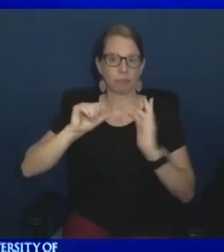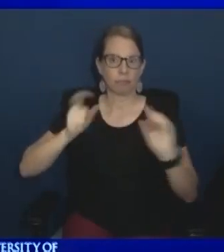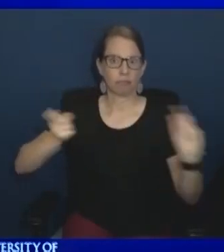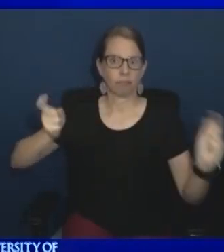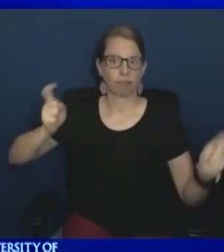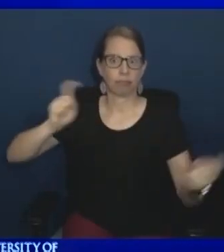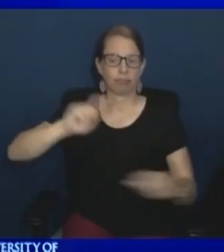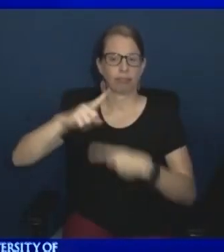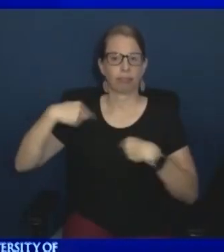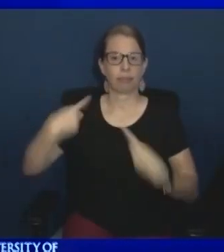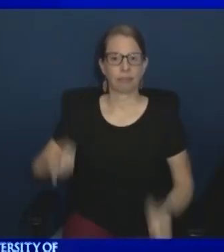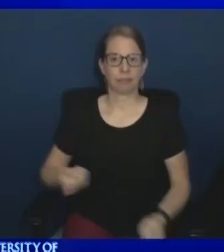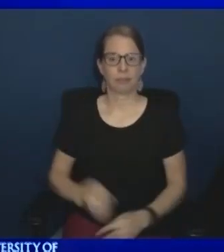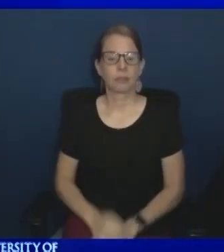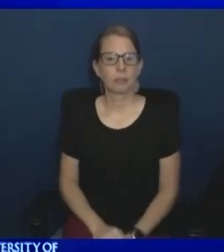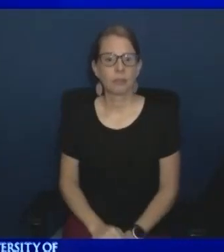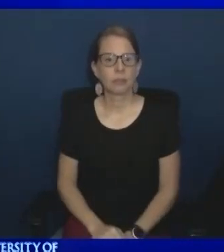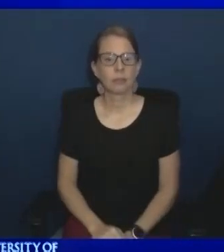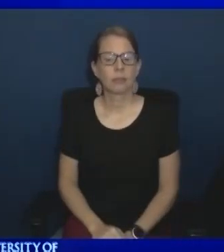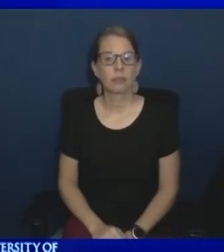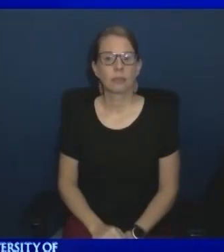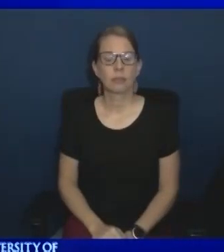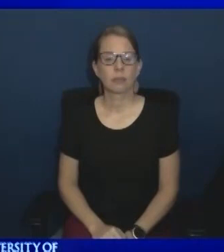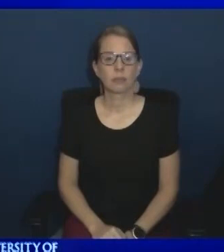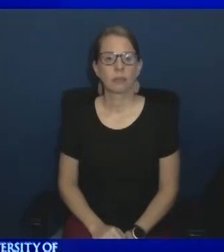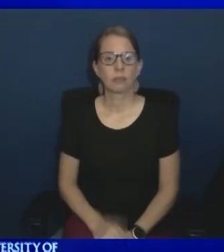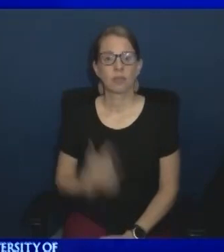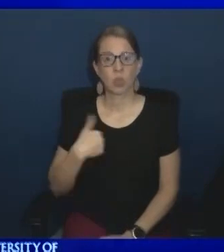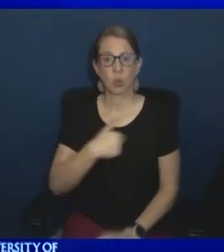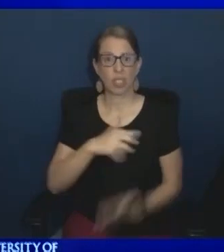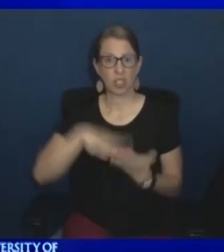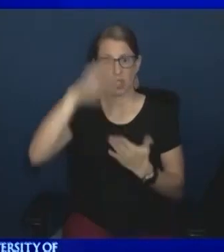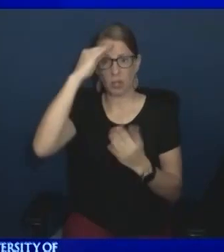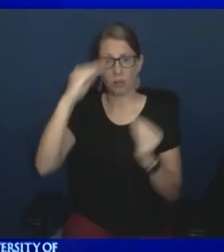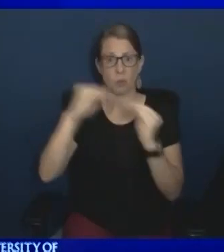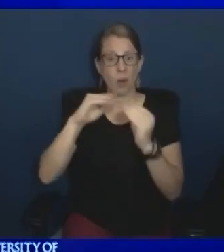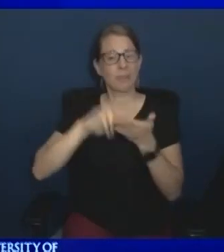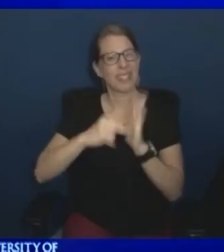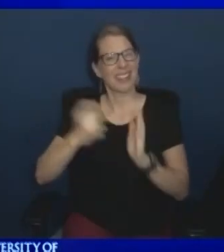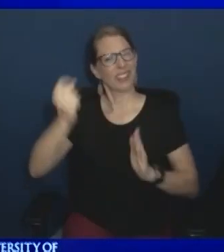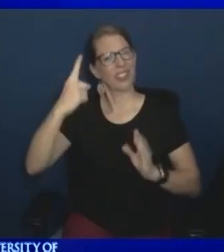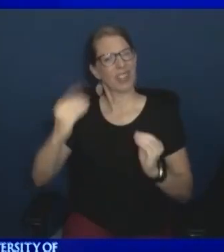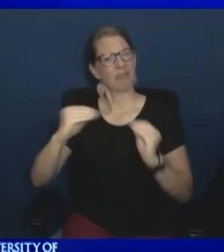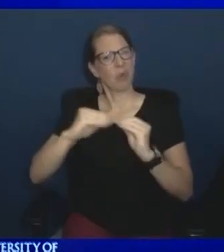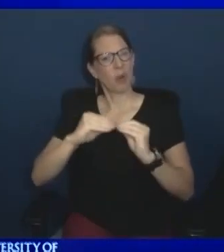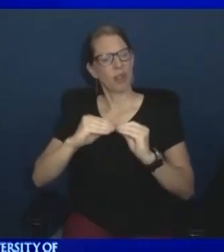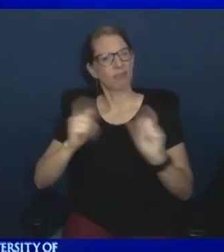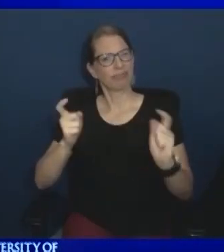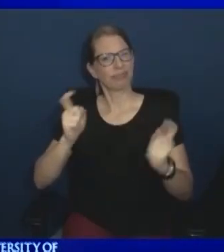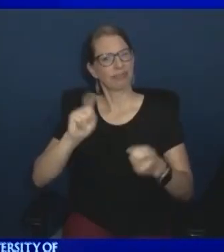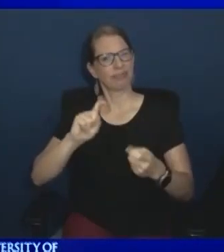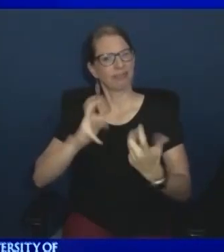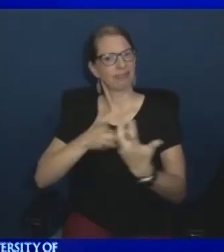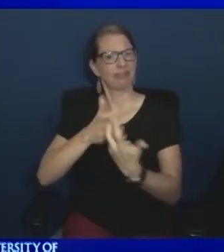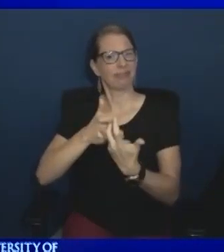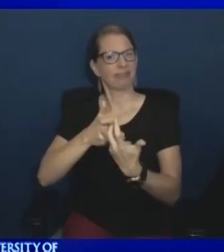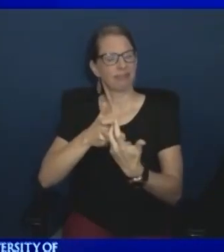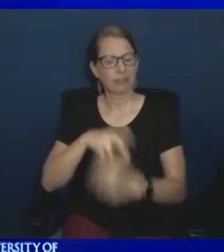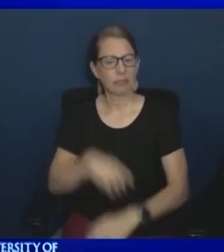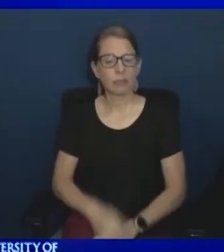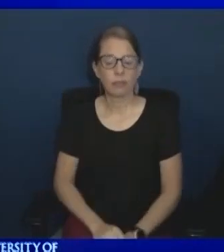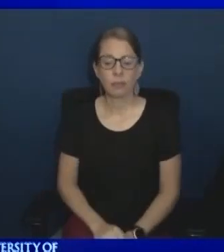pandemic to change. So as we learn more, we understand more. Now, certainly for this, I think the messaging has been